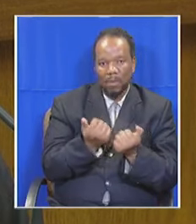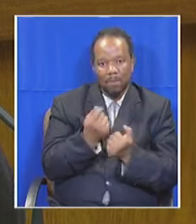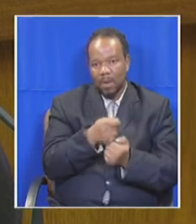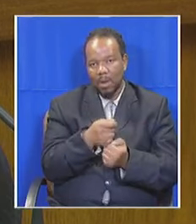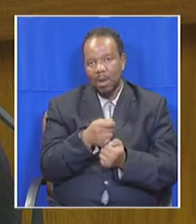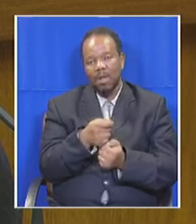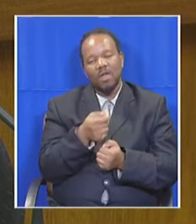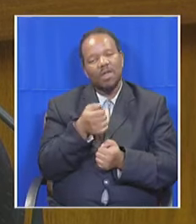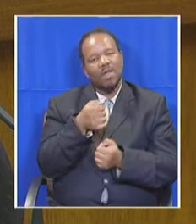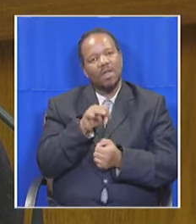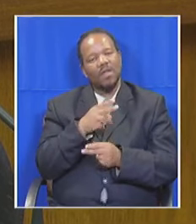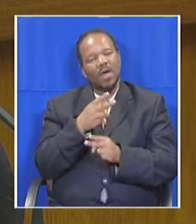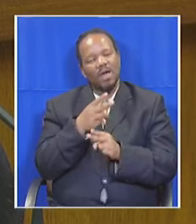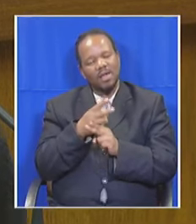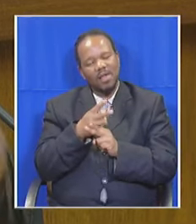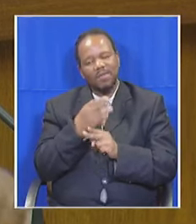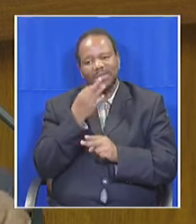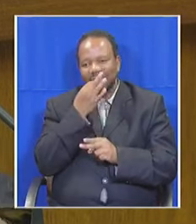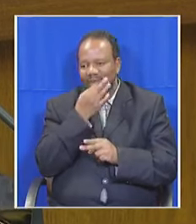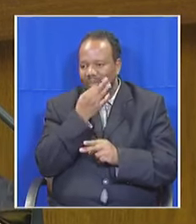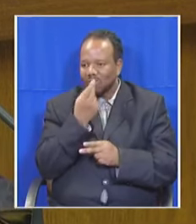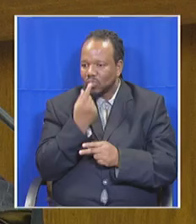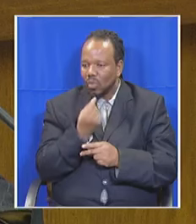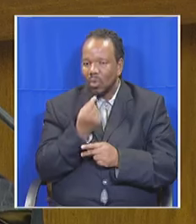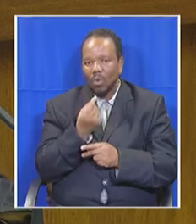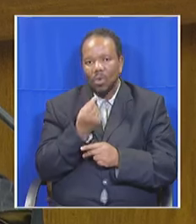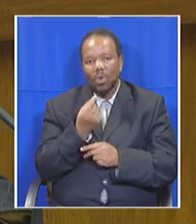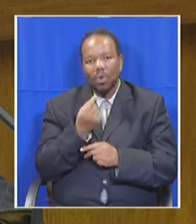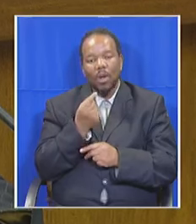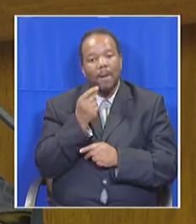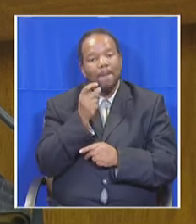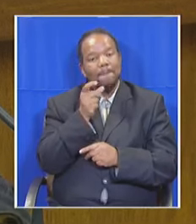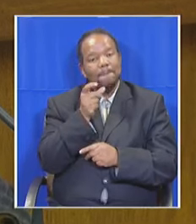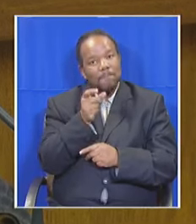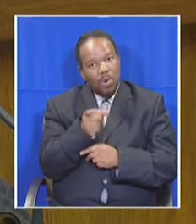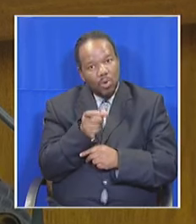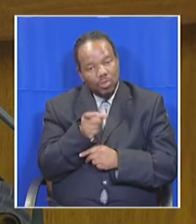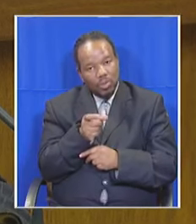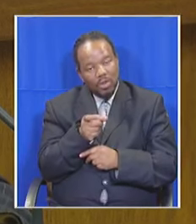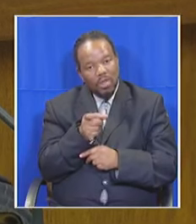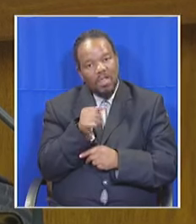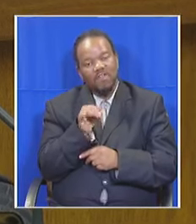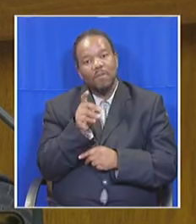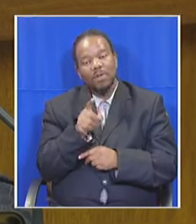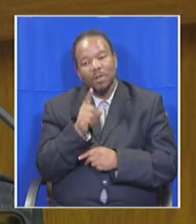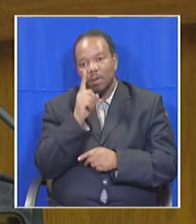offense to knowingly or intentionally make a false